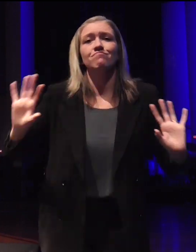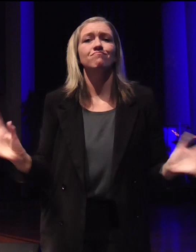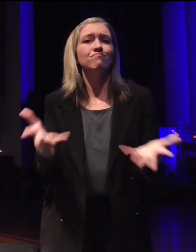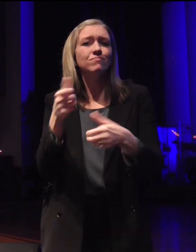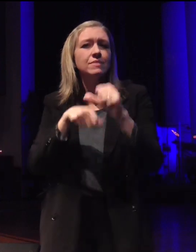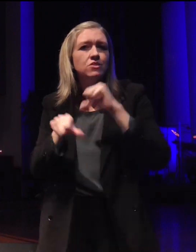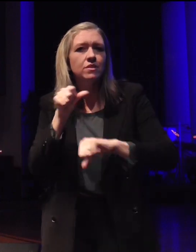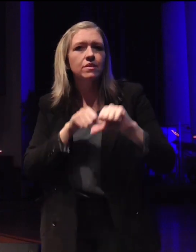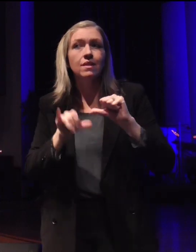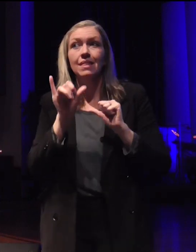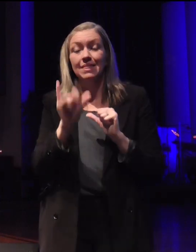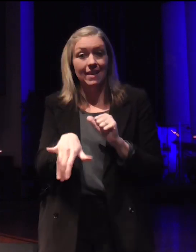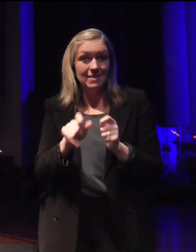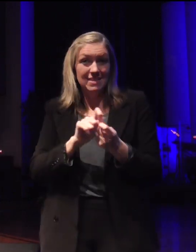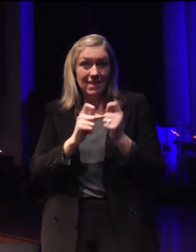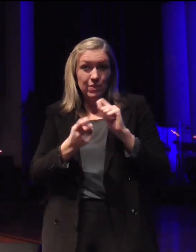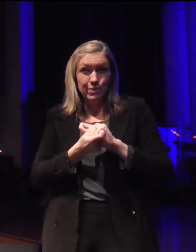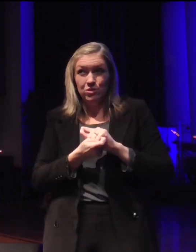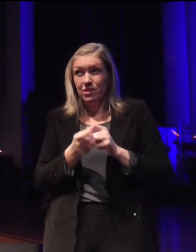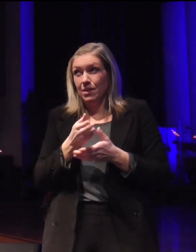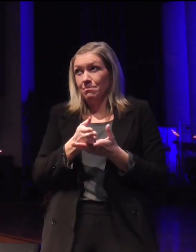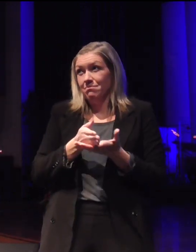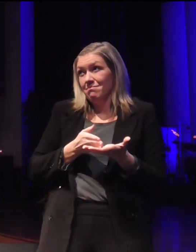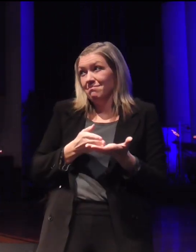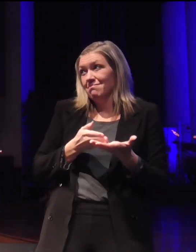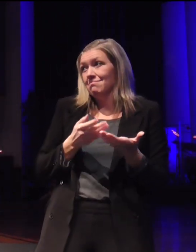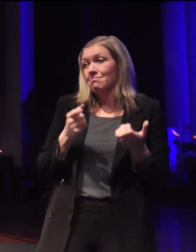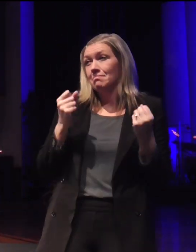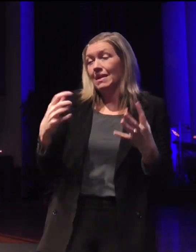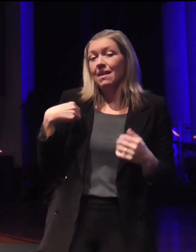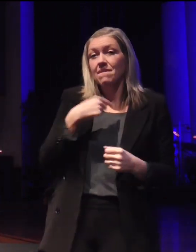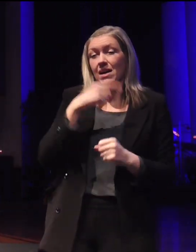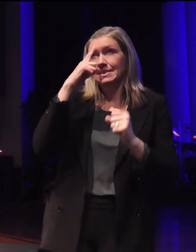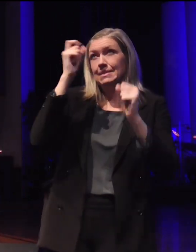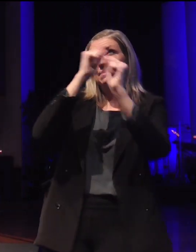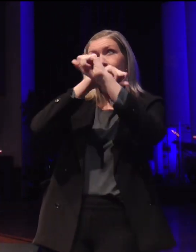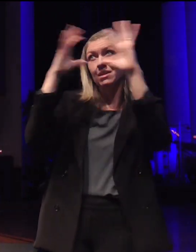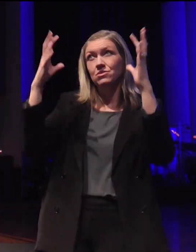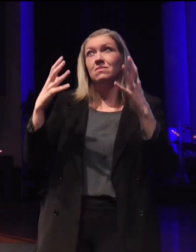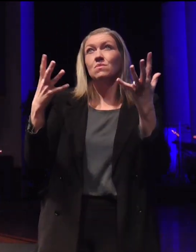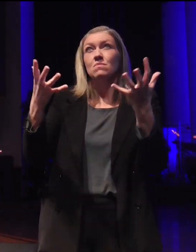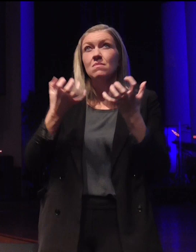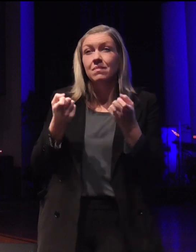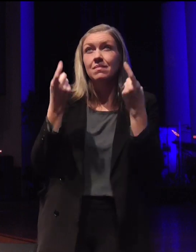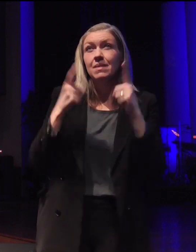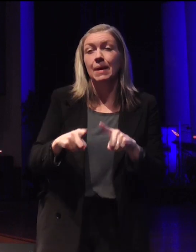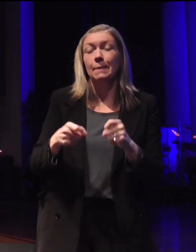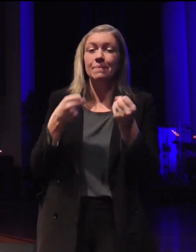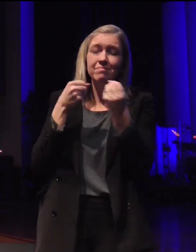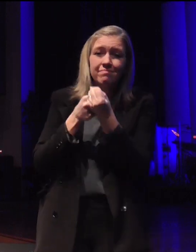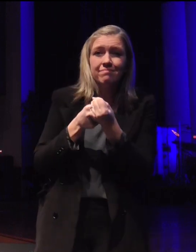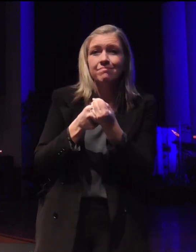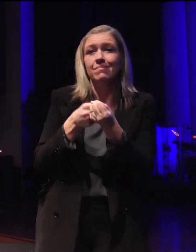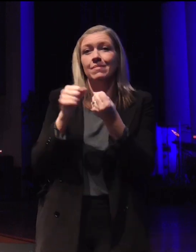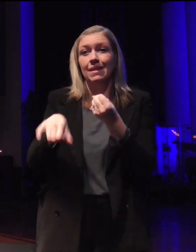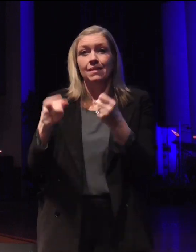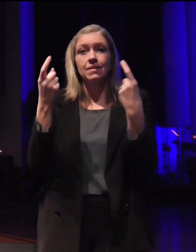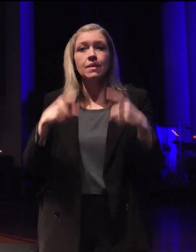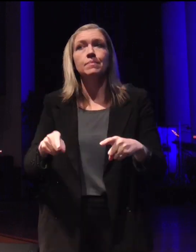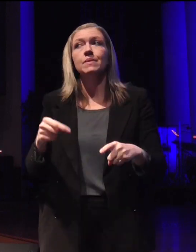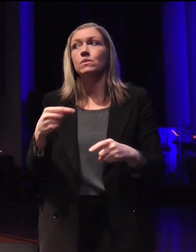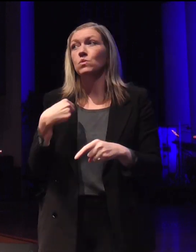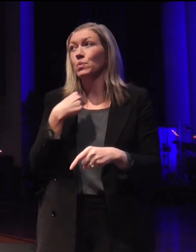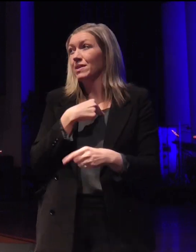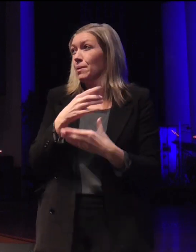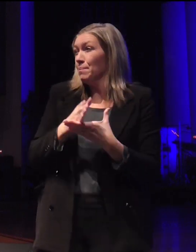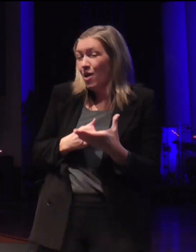That's the evolutionary state that many of us imagine and that we stand for and we want to see happen. Well, we're a